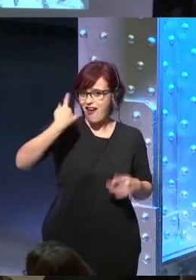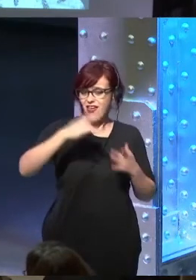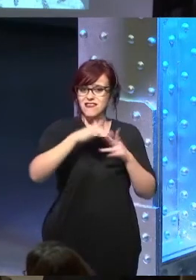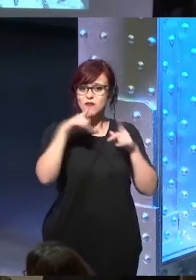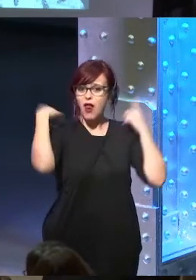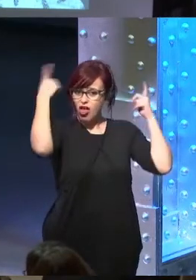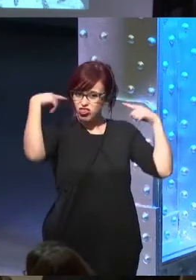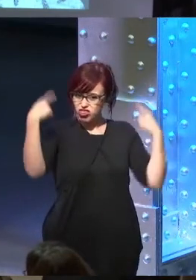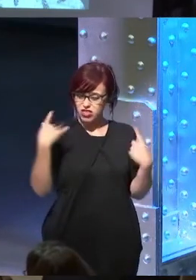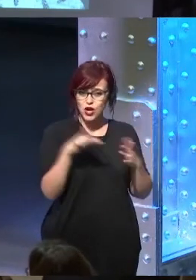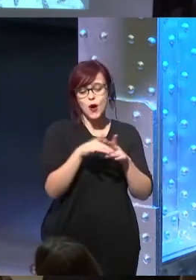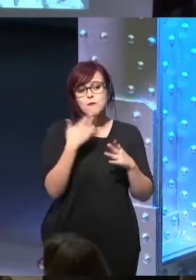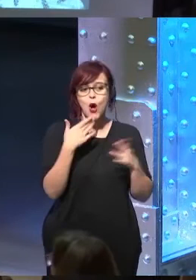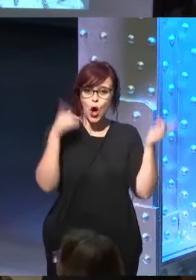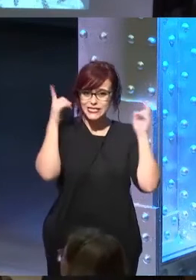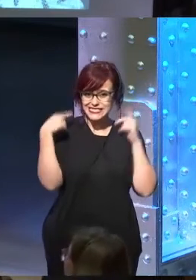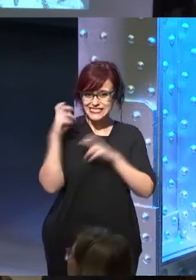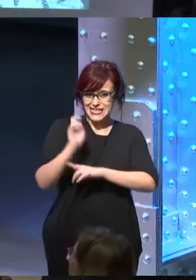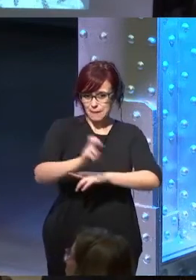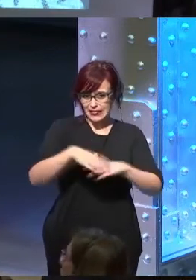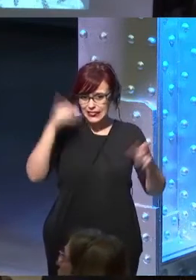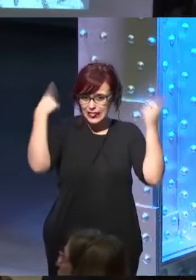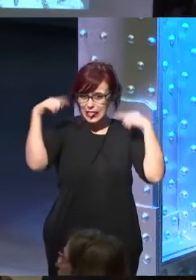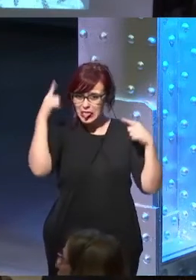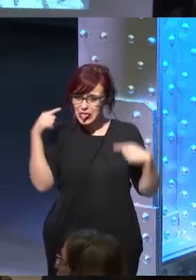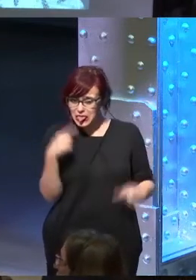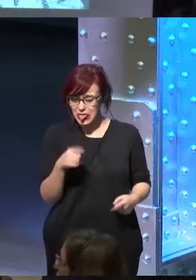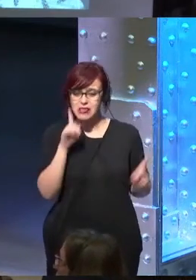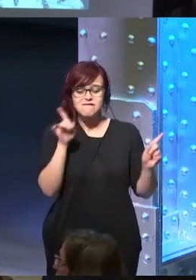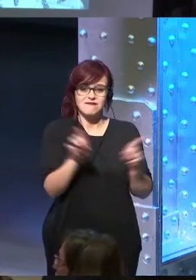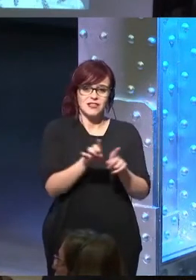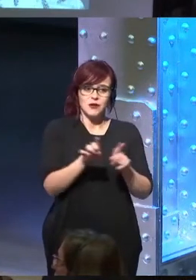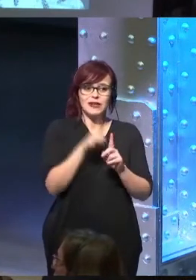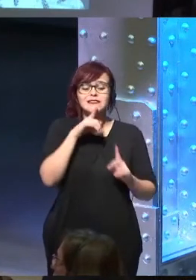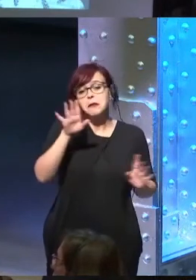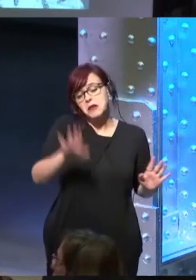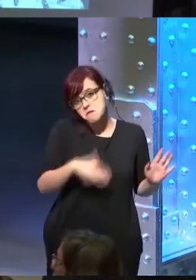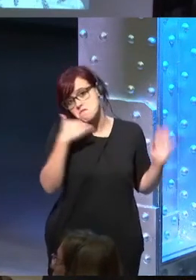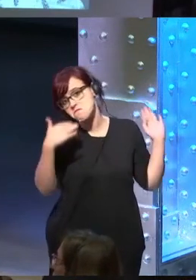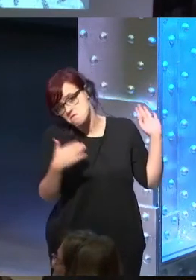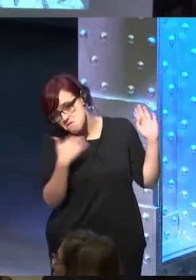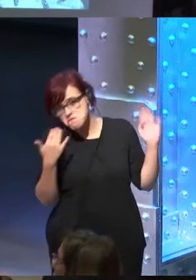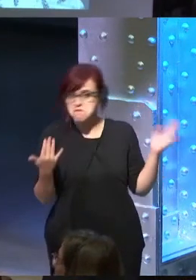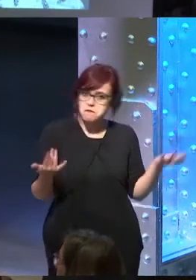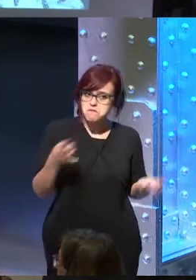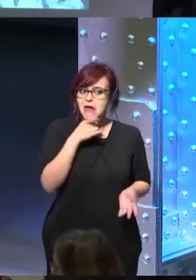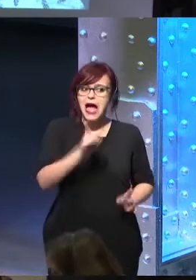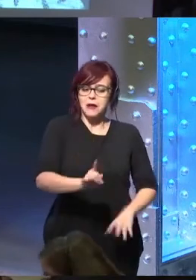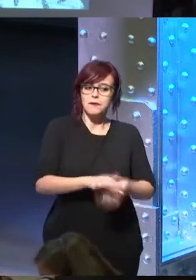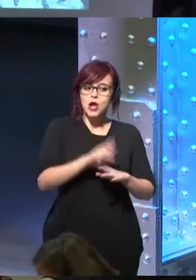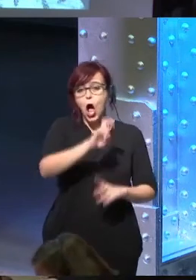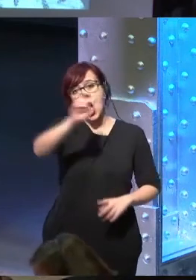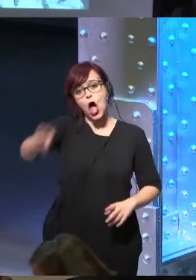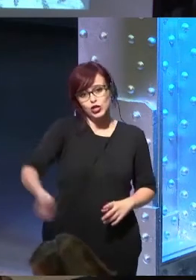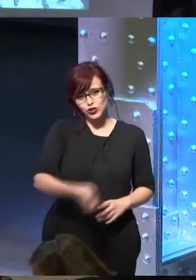think, sort of fair game. But there was one horribly memorable